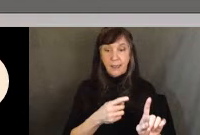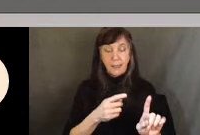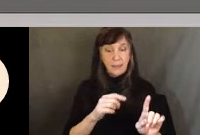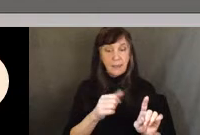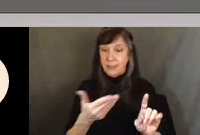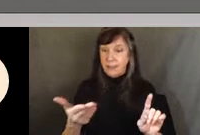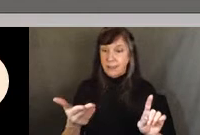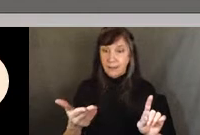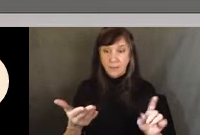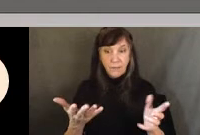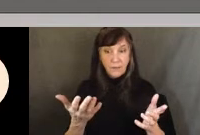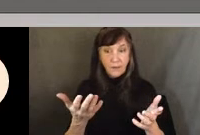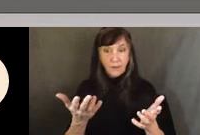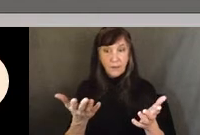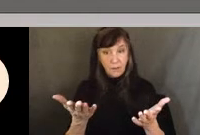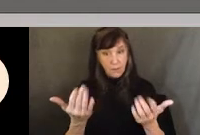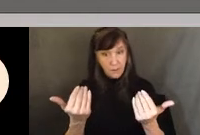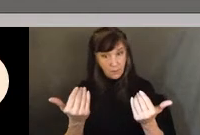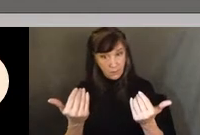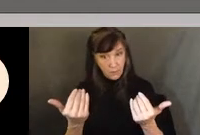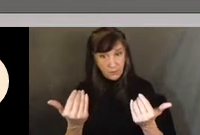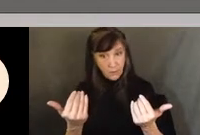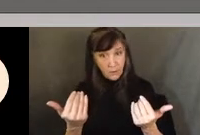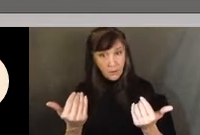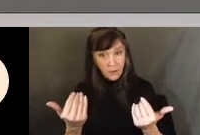someone may want to make.